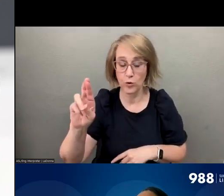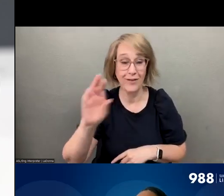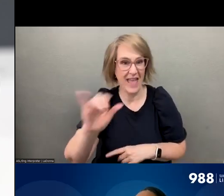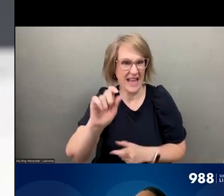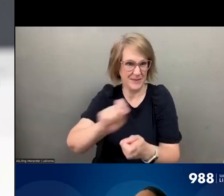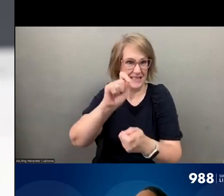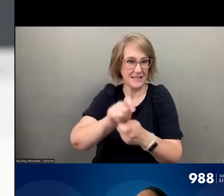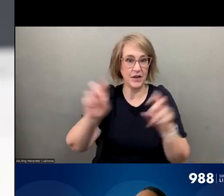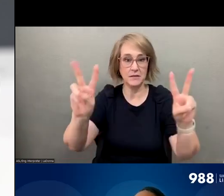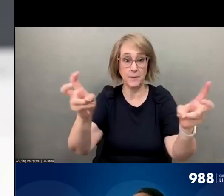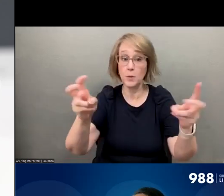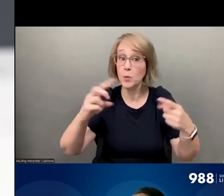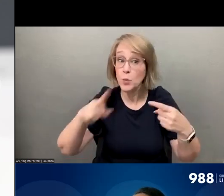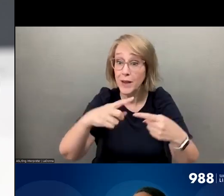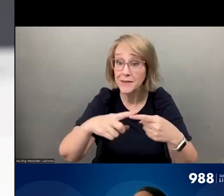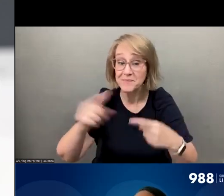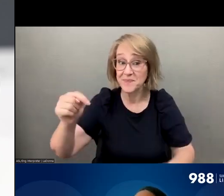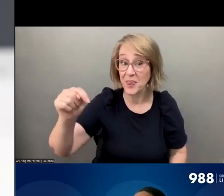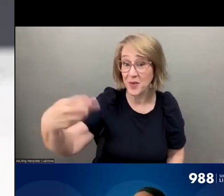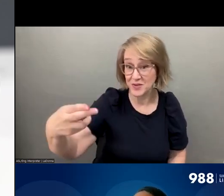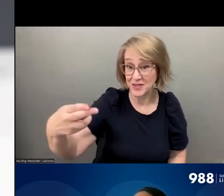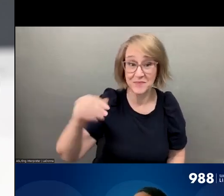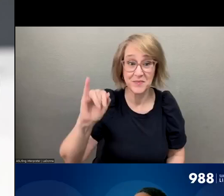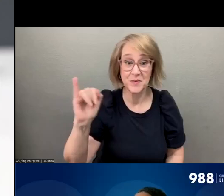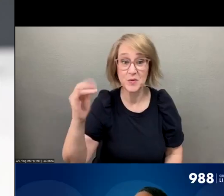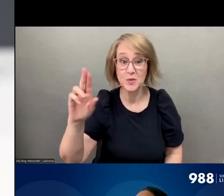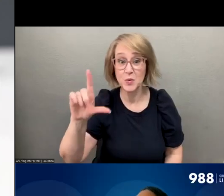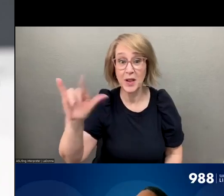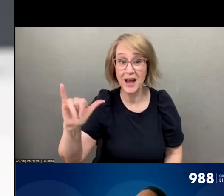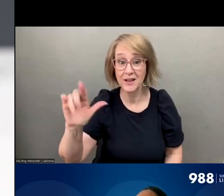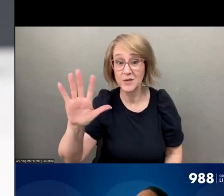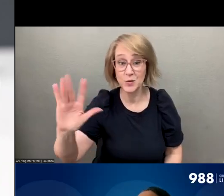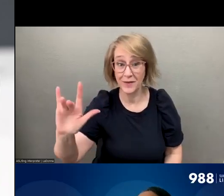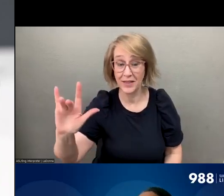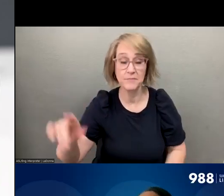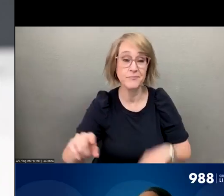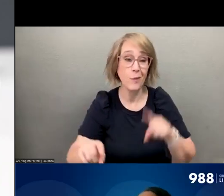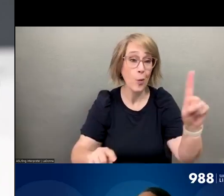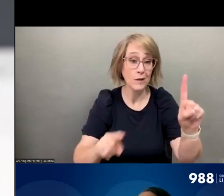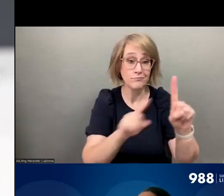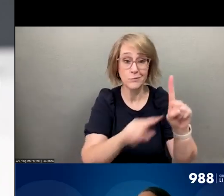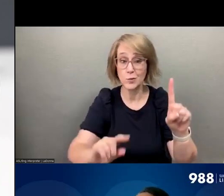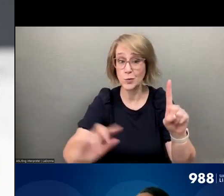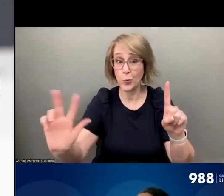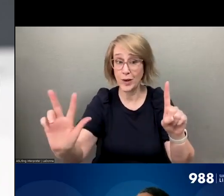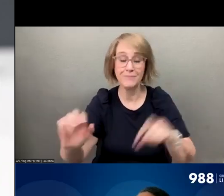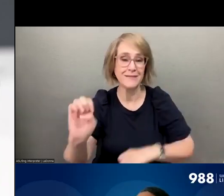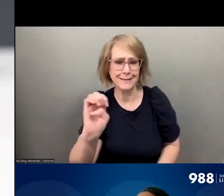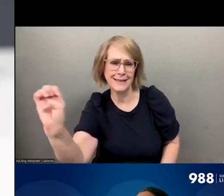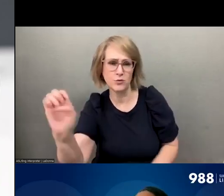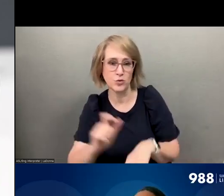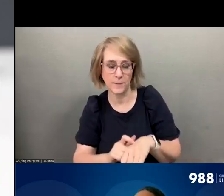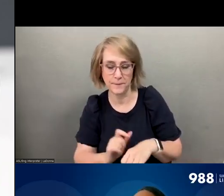particular topic that's coming up on Thursday, July 25th, from 1 p.m. to 3 p.m. Eastern